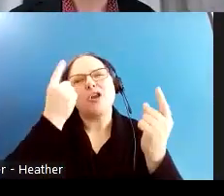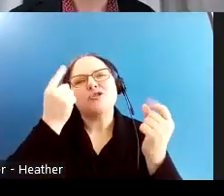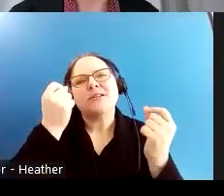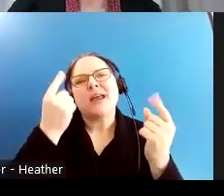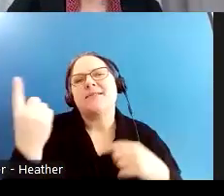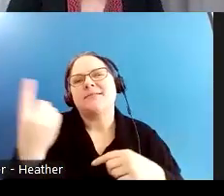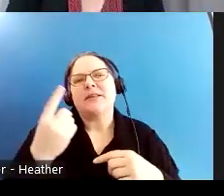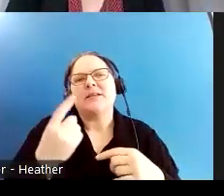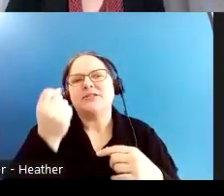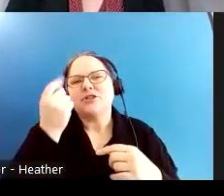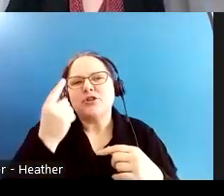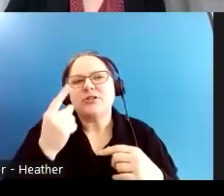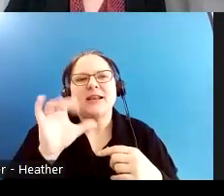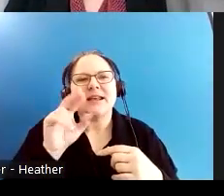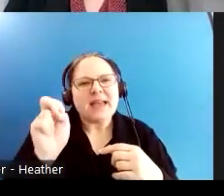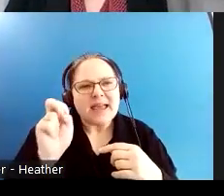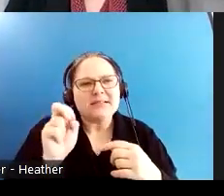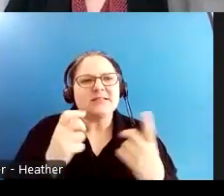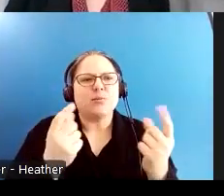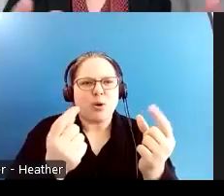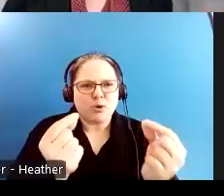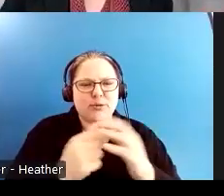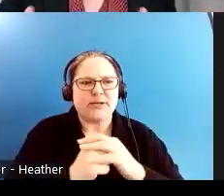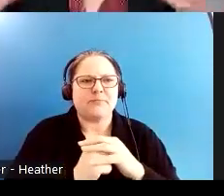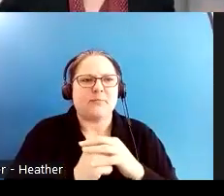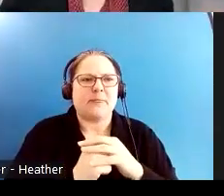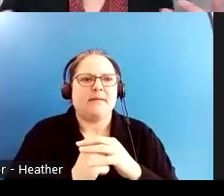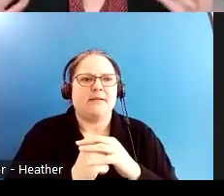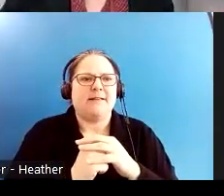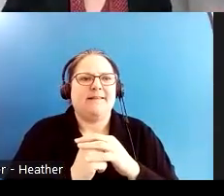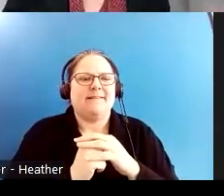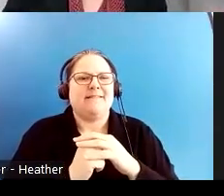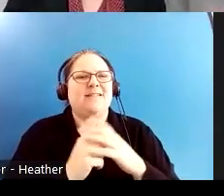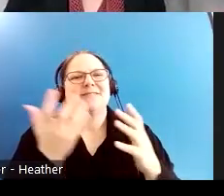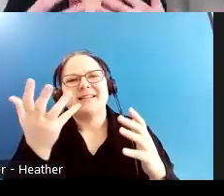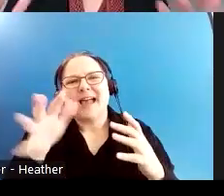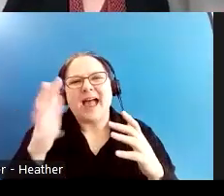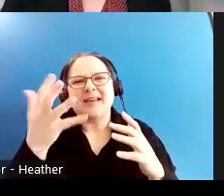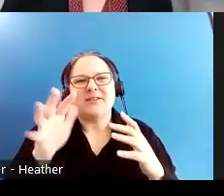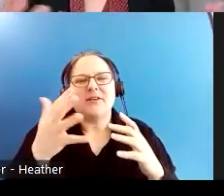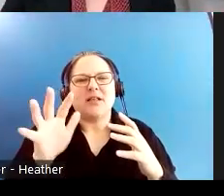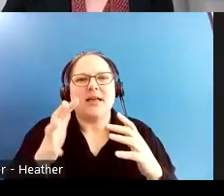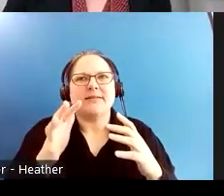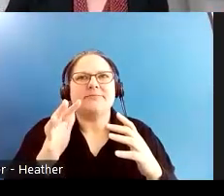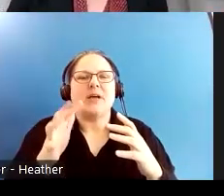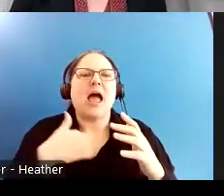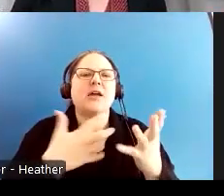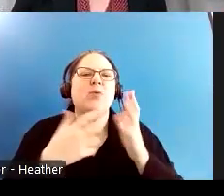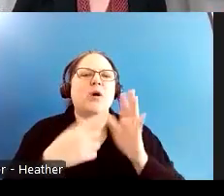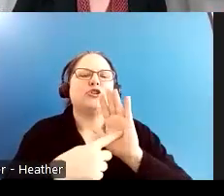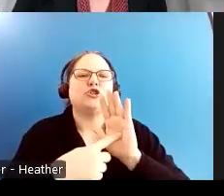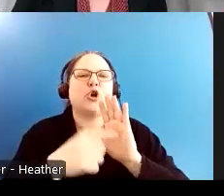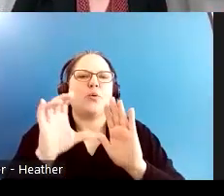on the streets. And this is not his picture, but just kind of evoked him for me. So I wanted to illustrate his case with